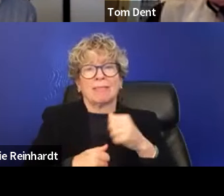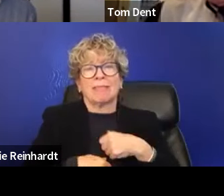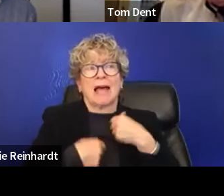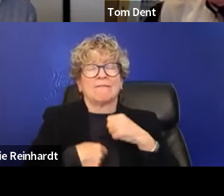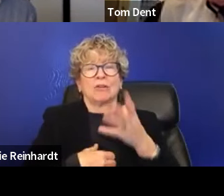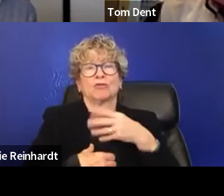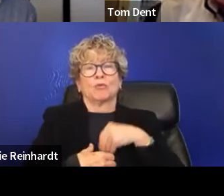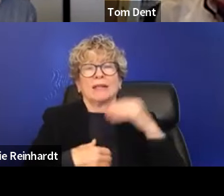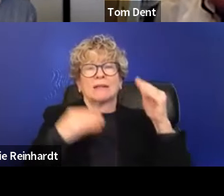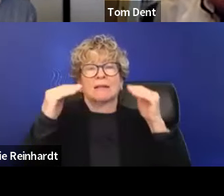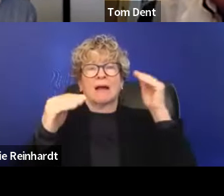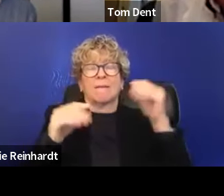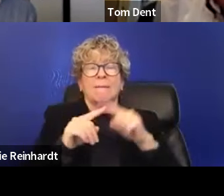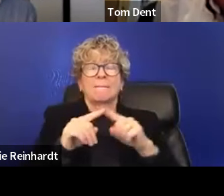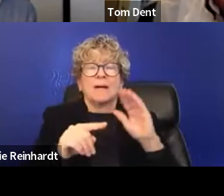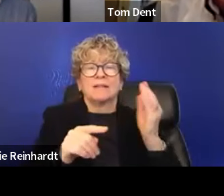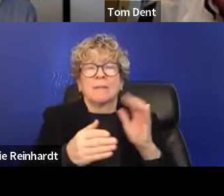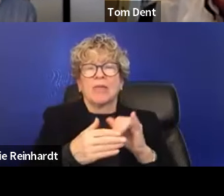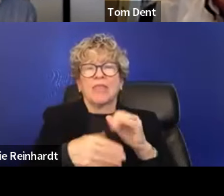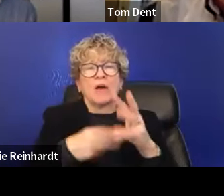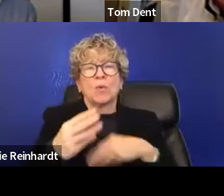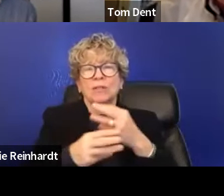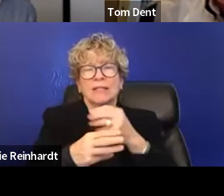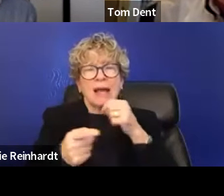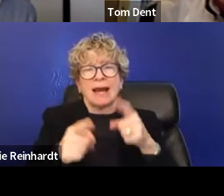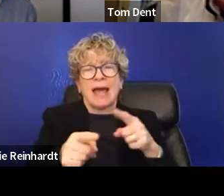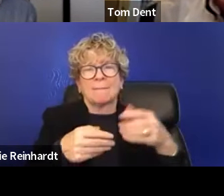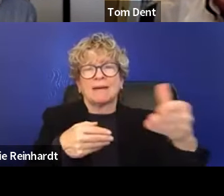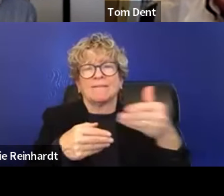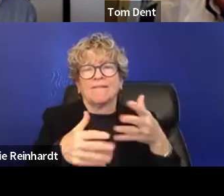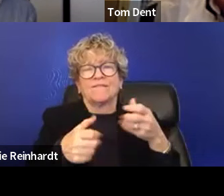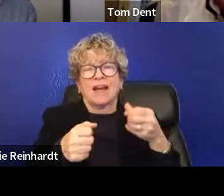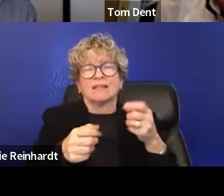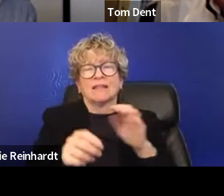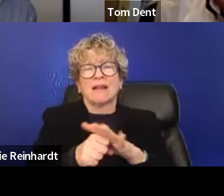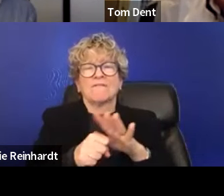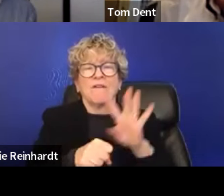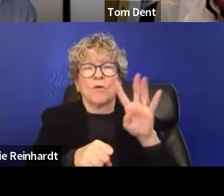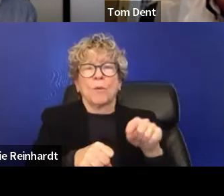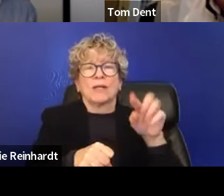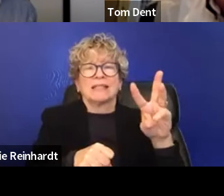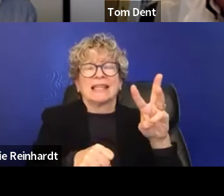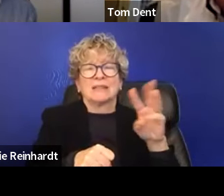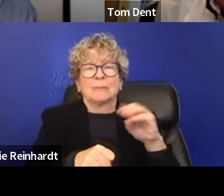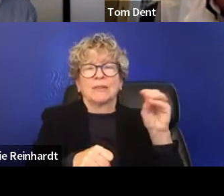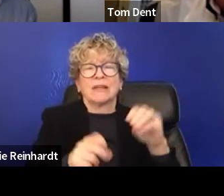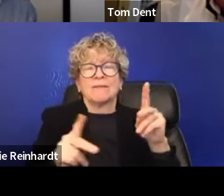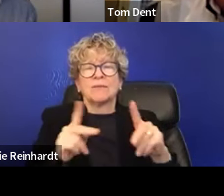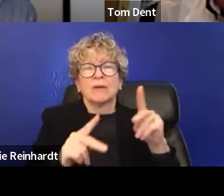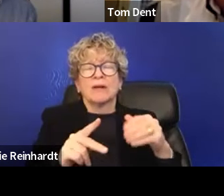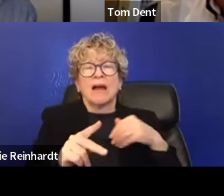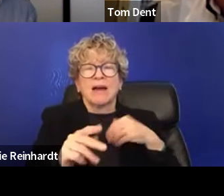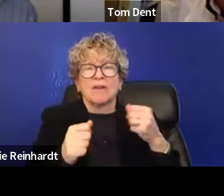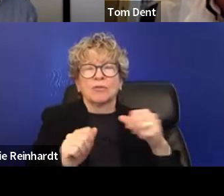Unfortunately, it doesn't seem like that world is coming as soon as I would hope. 4.6% of people in the United States have attempted suicide